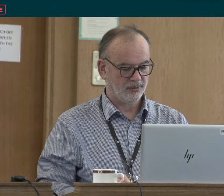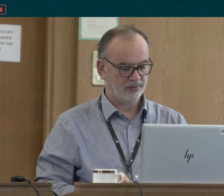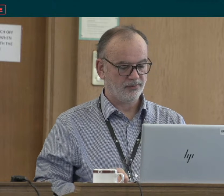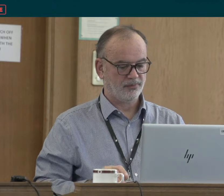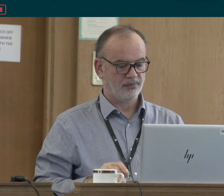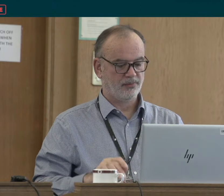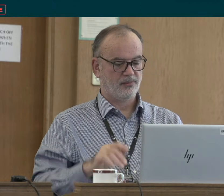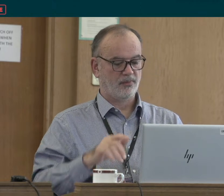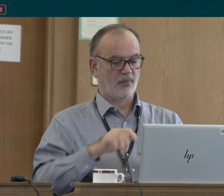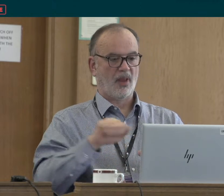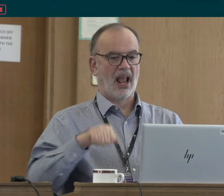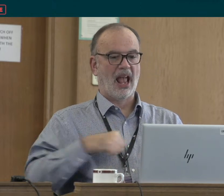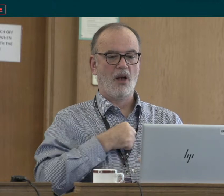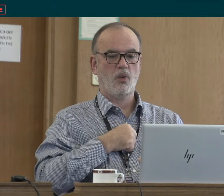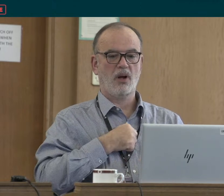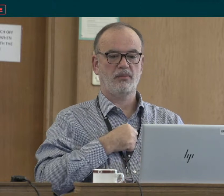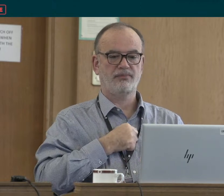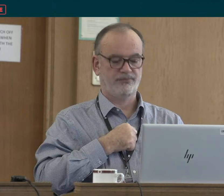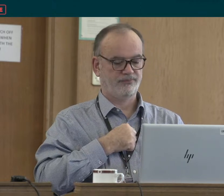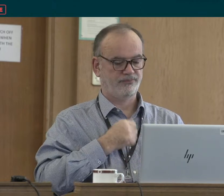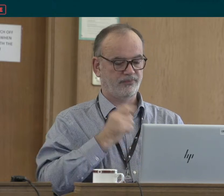Okay, item number 4.